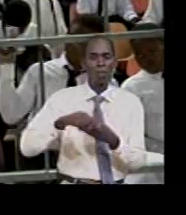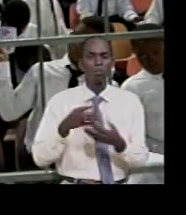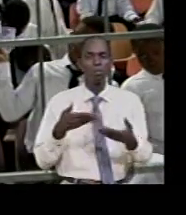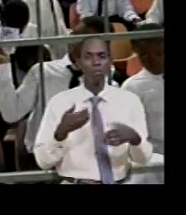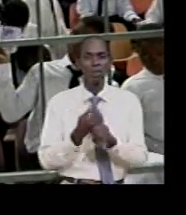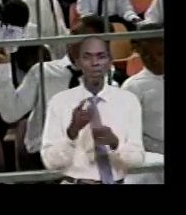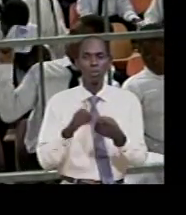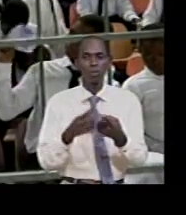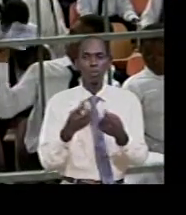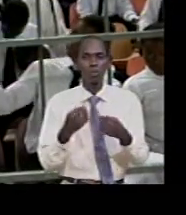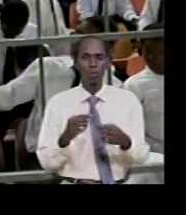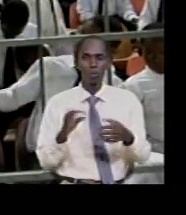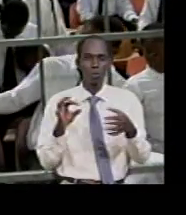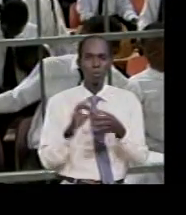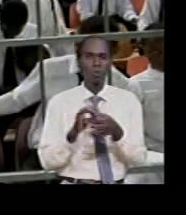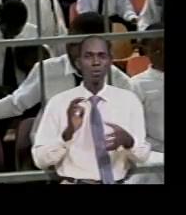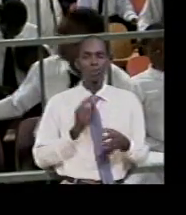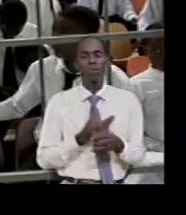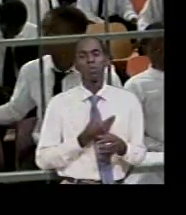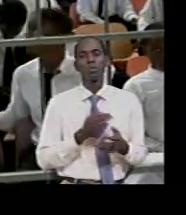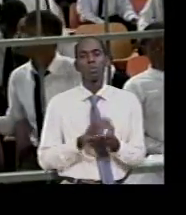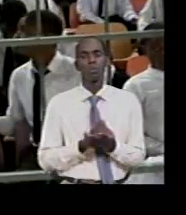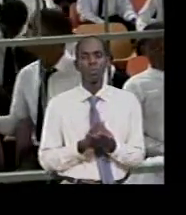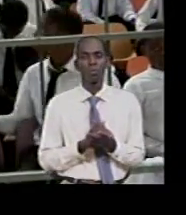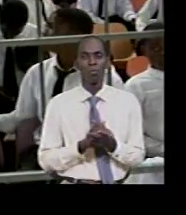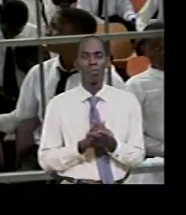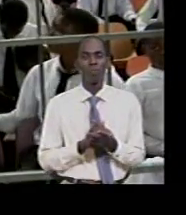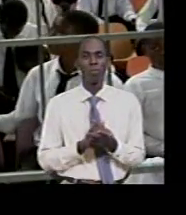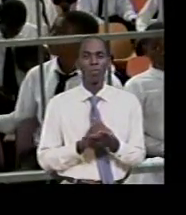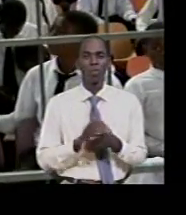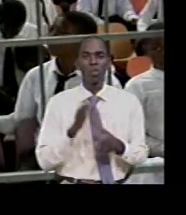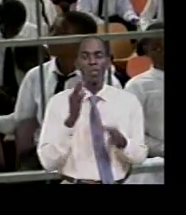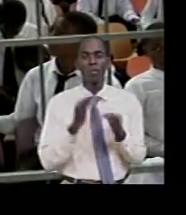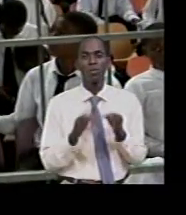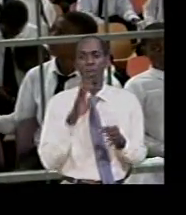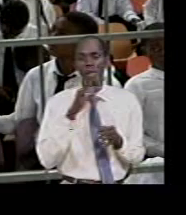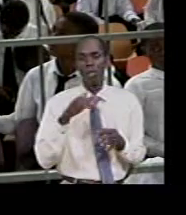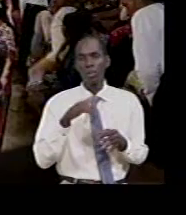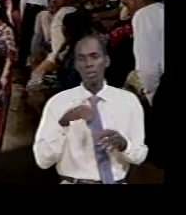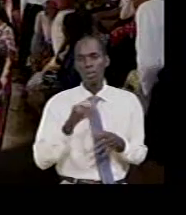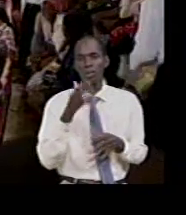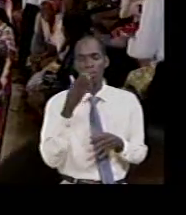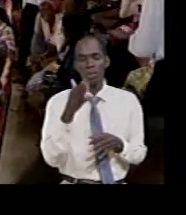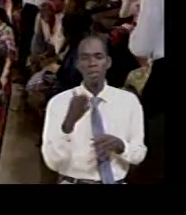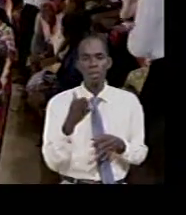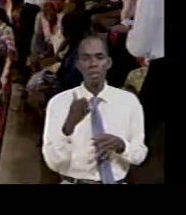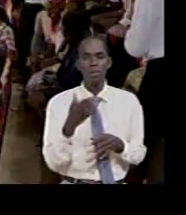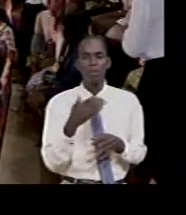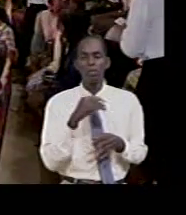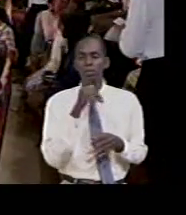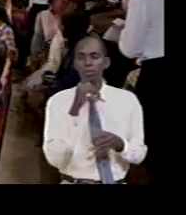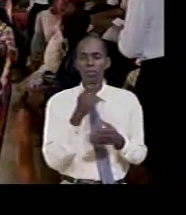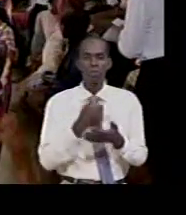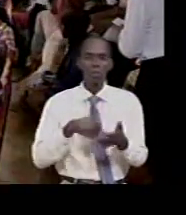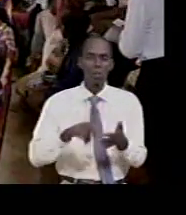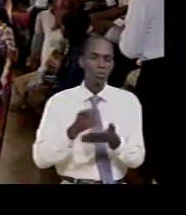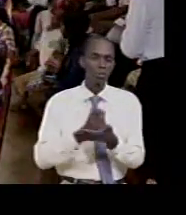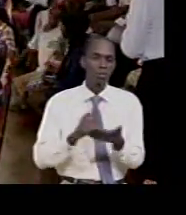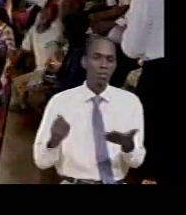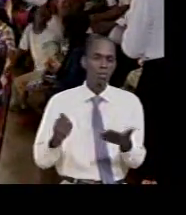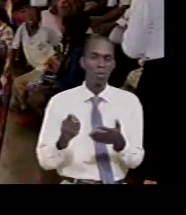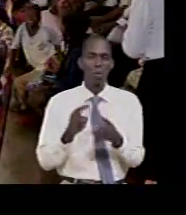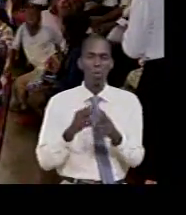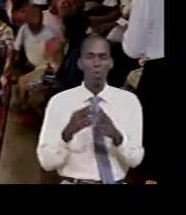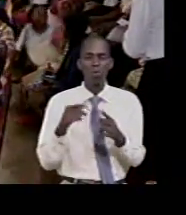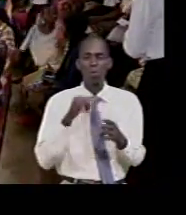fast. If you have not been attended to by the counselors, raise up your hand. You give your life to Christ, and you have not been given a slip